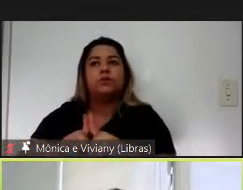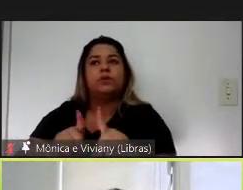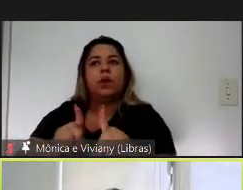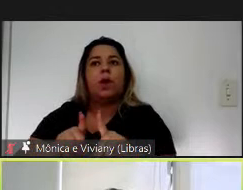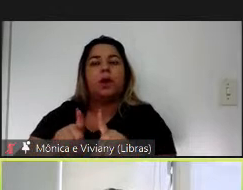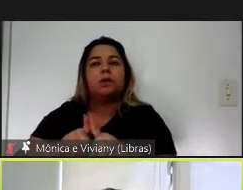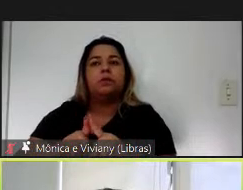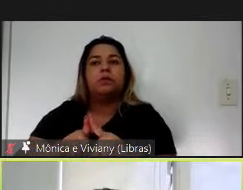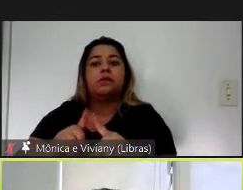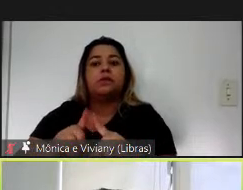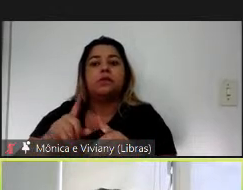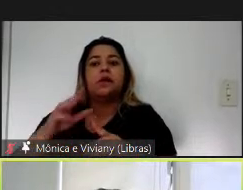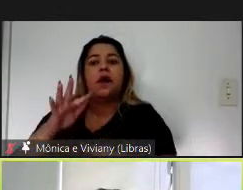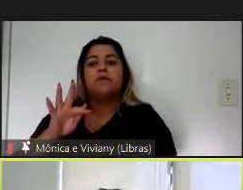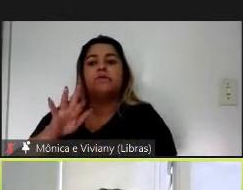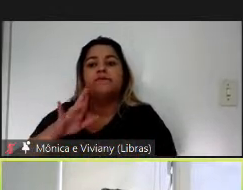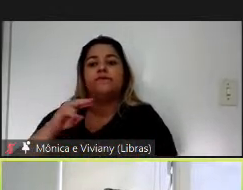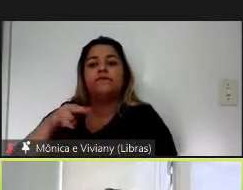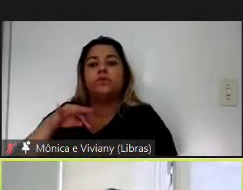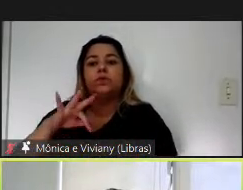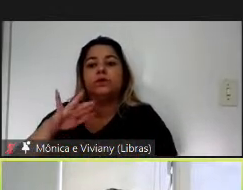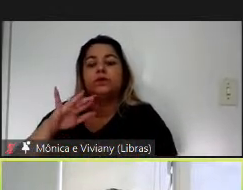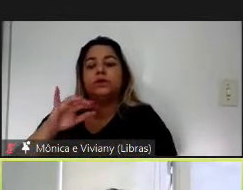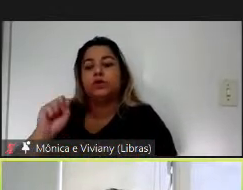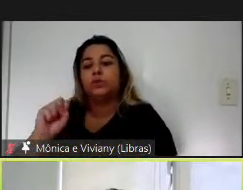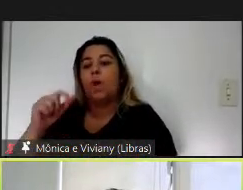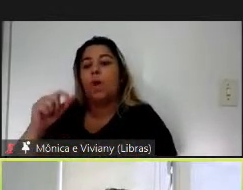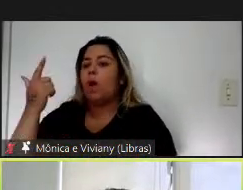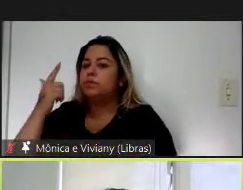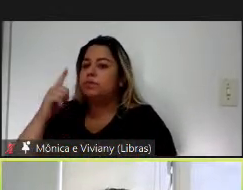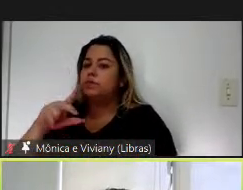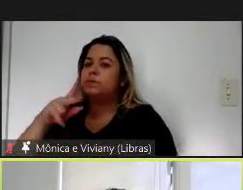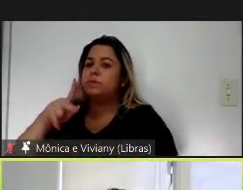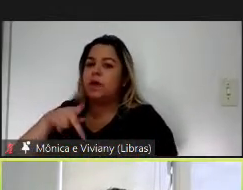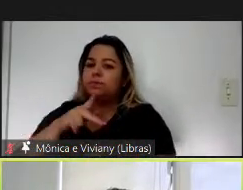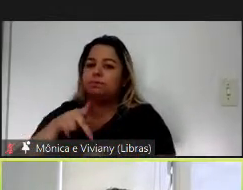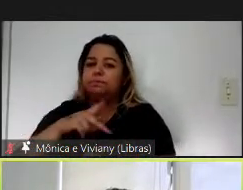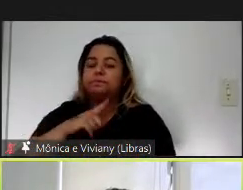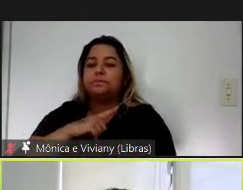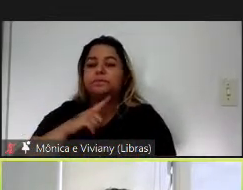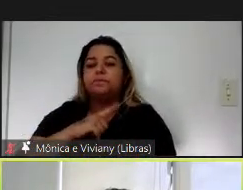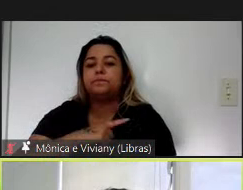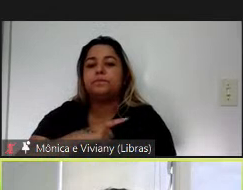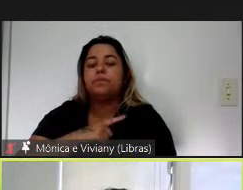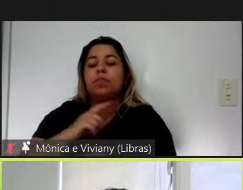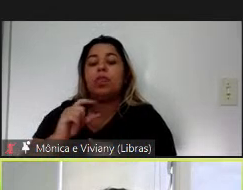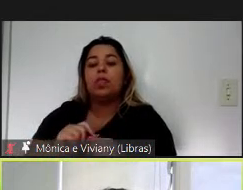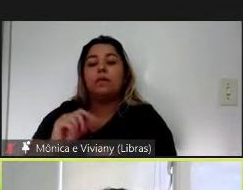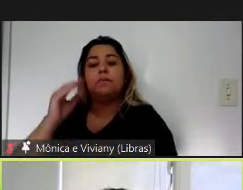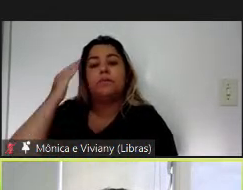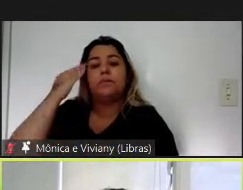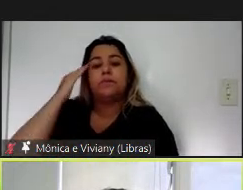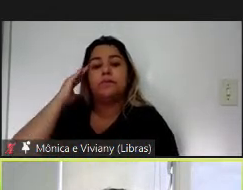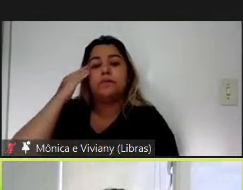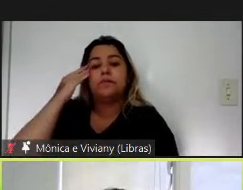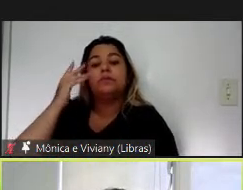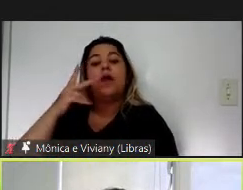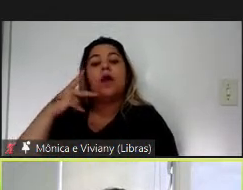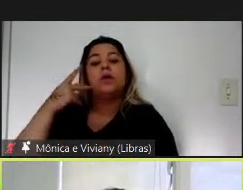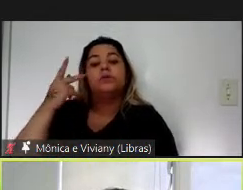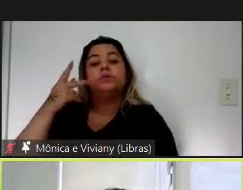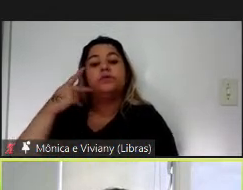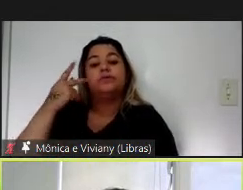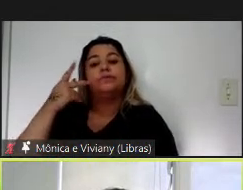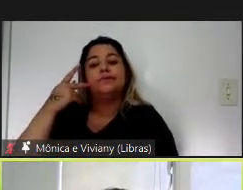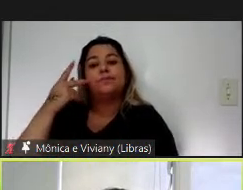immigrants. So we are a very big country and we have borders that so we